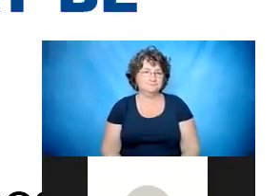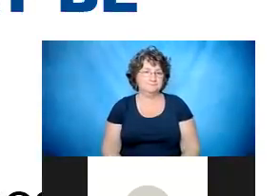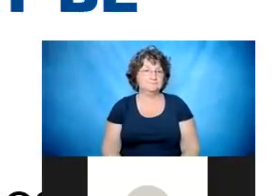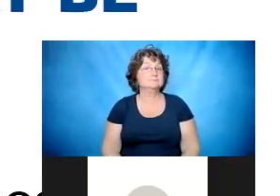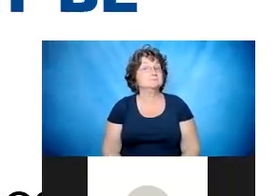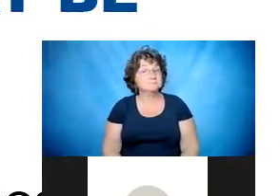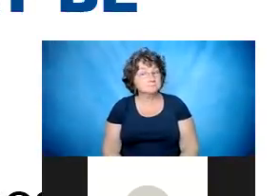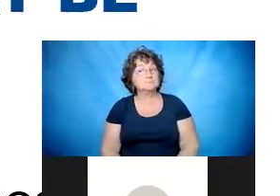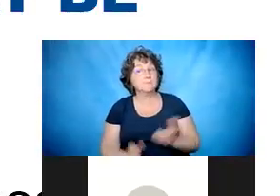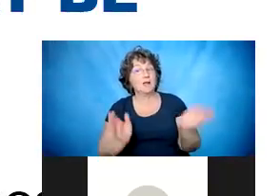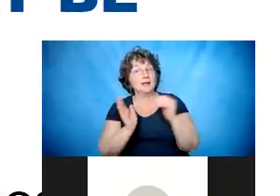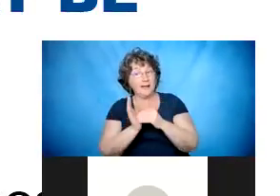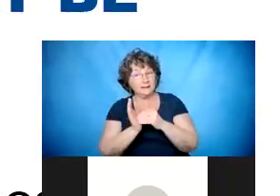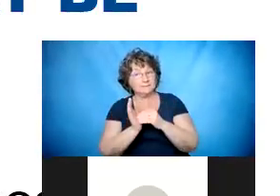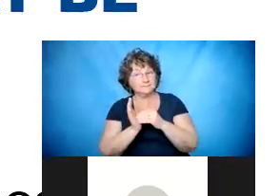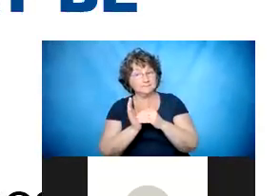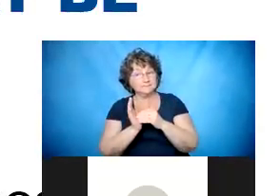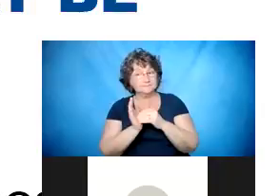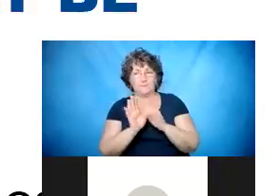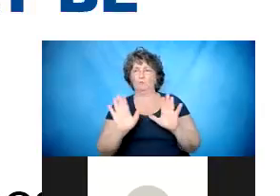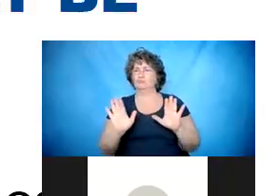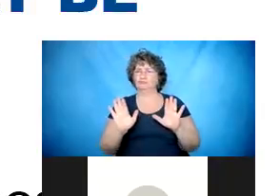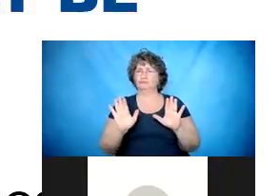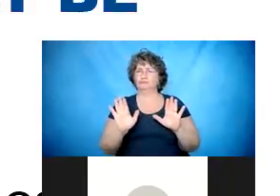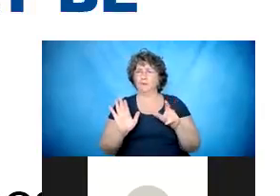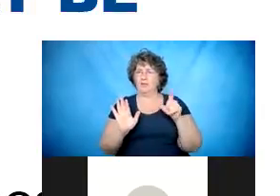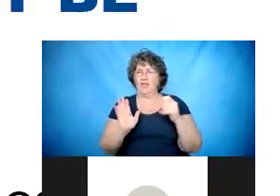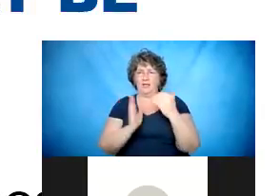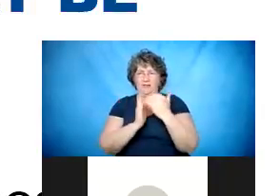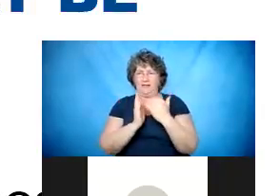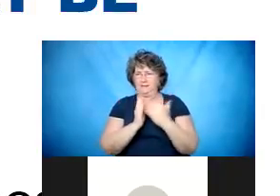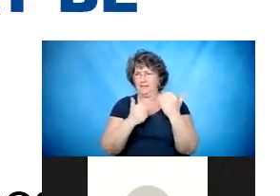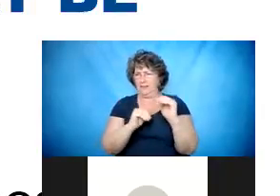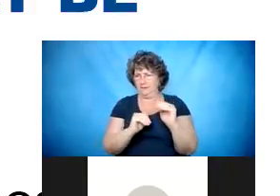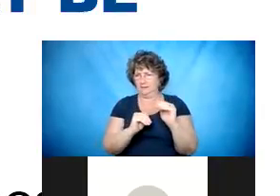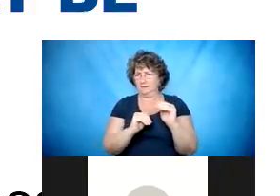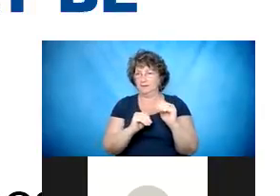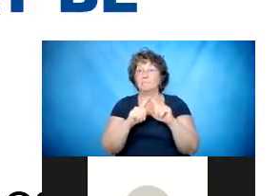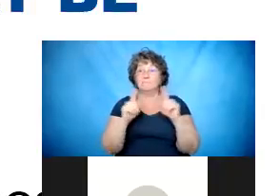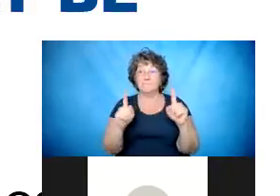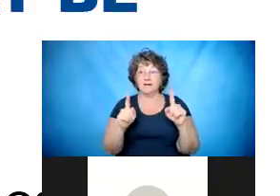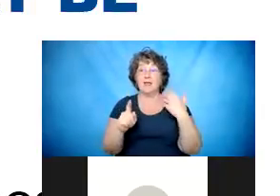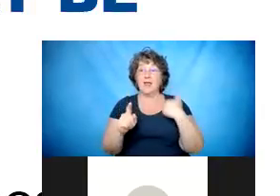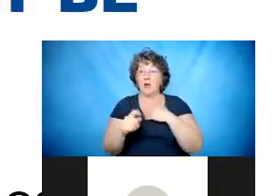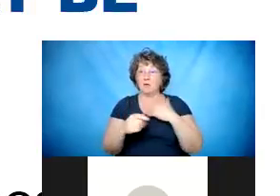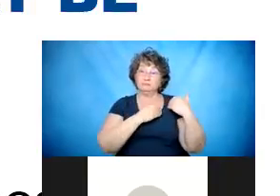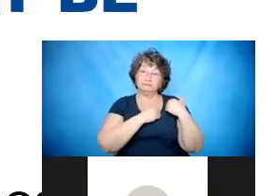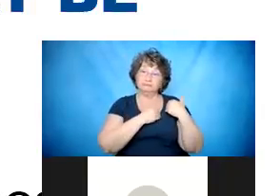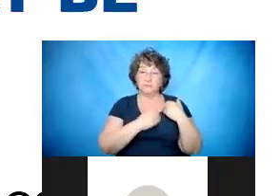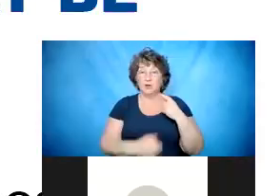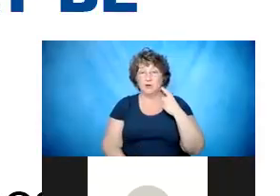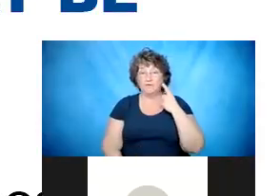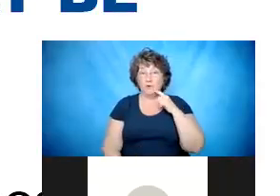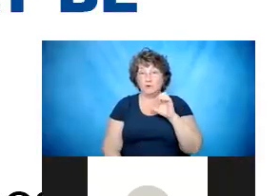So again, just to reiterate, again, this is not an exhaustive list of our responsibilities at CDS, and that there may be